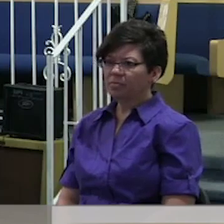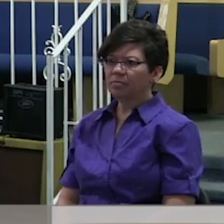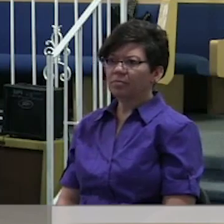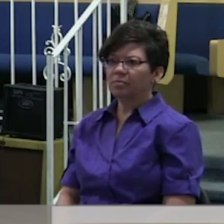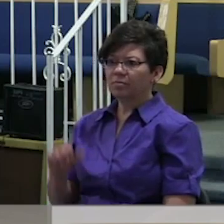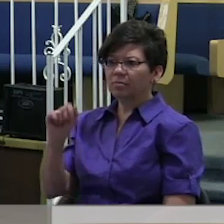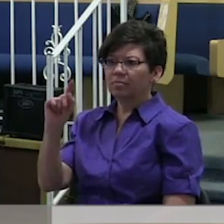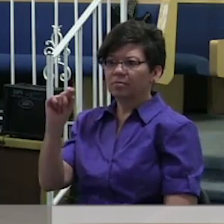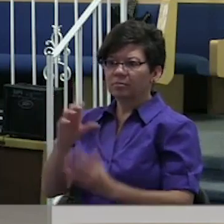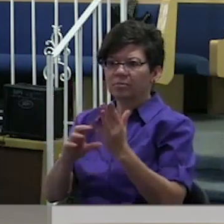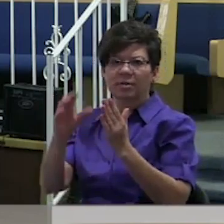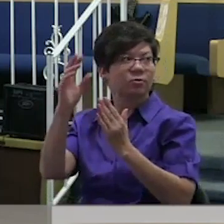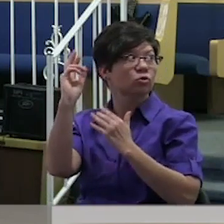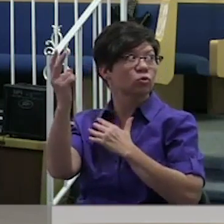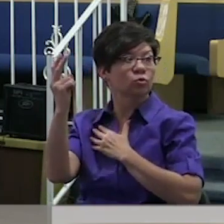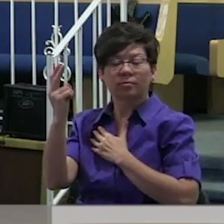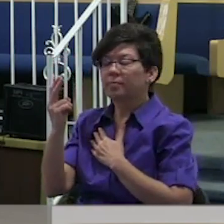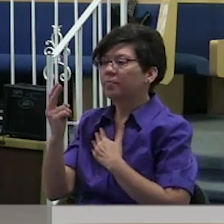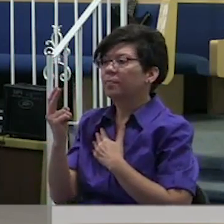Acts, chapter number 2.